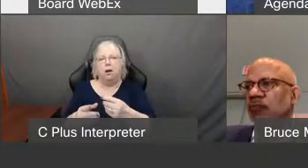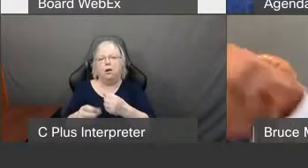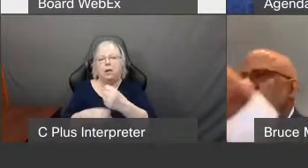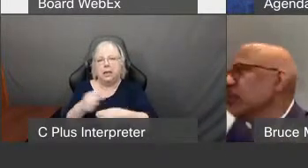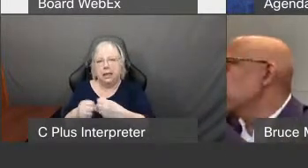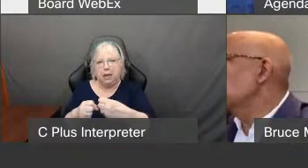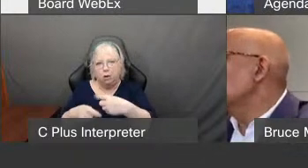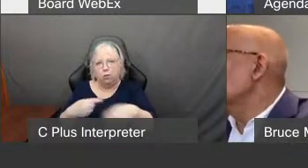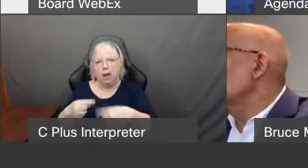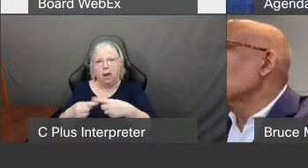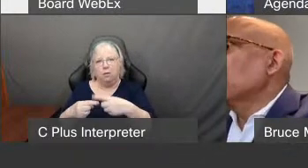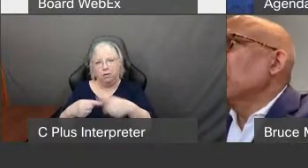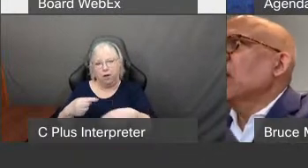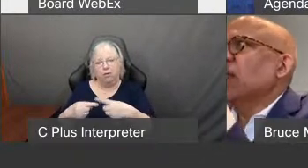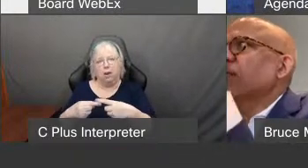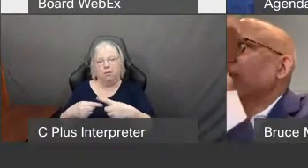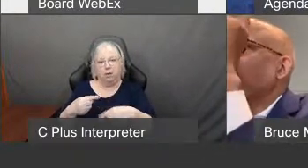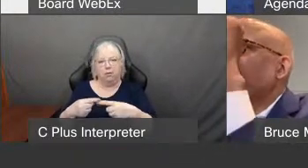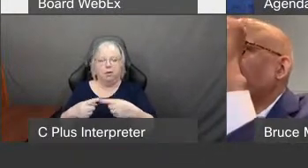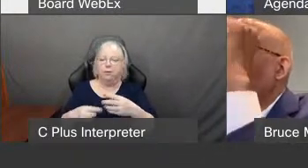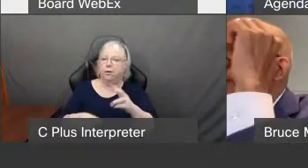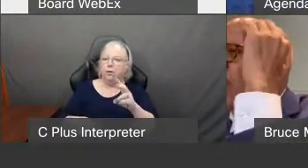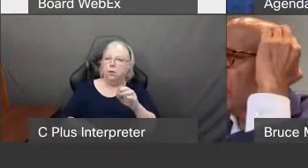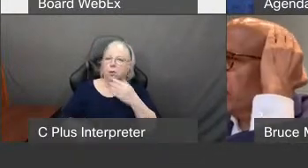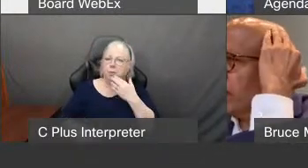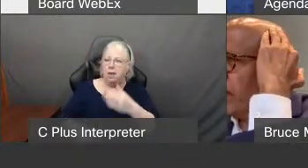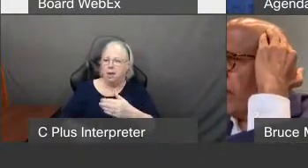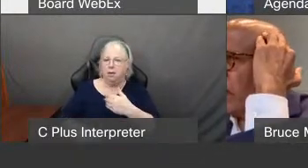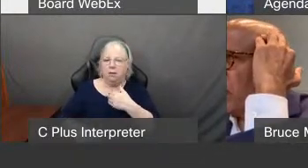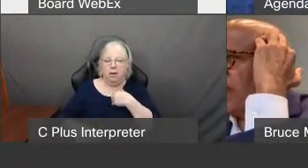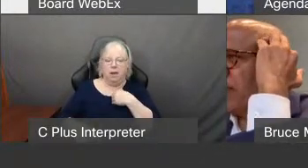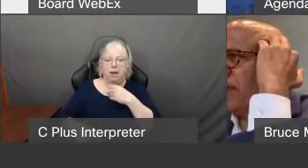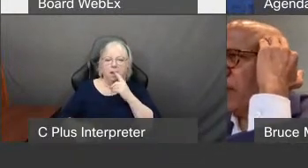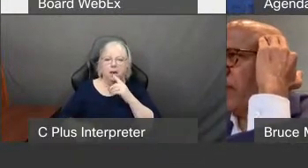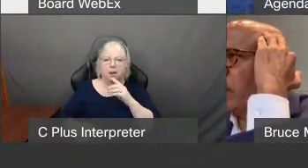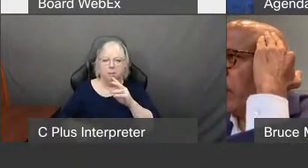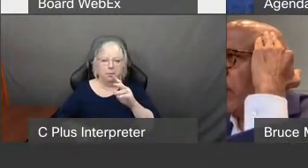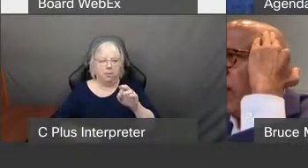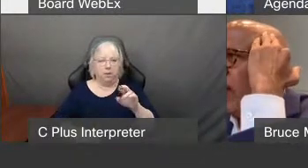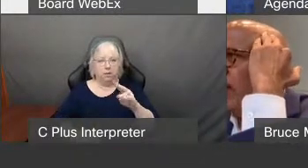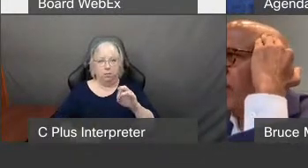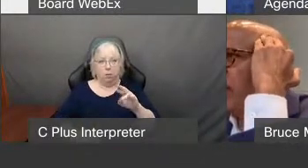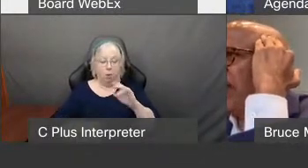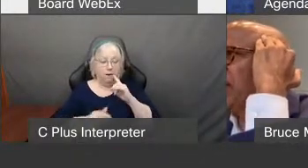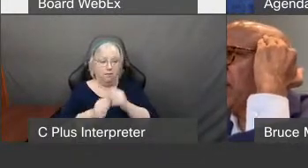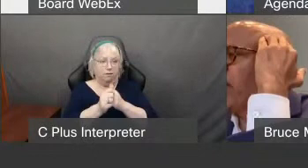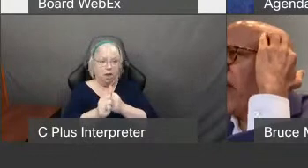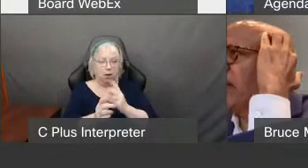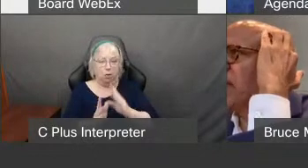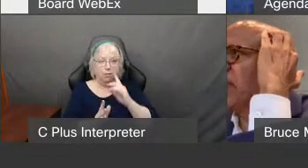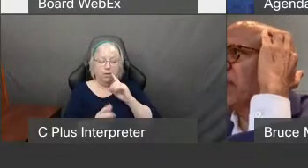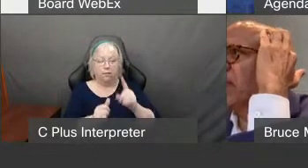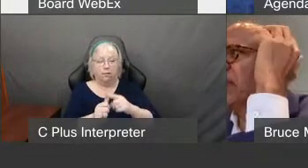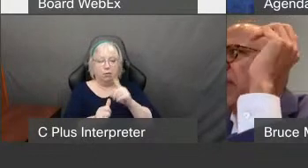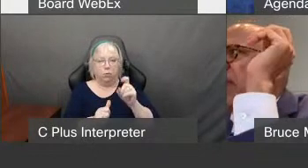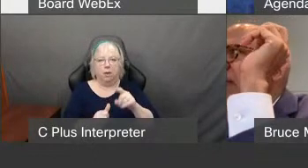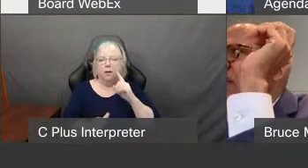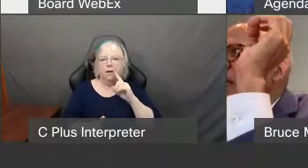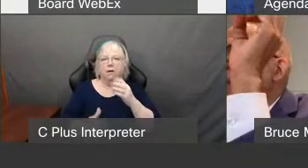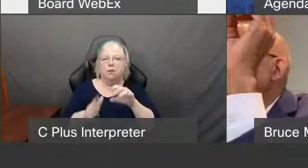Thank you. And I do have a follow-up on from the first question. So for police dispatch,